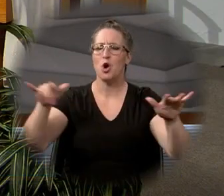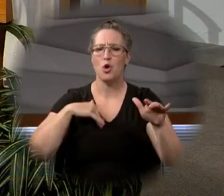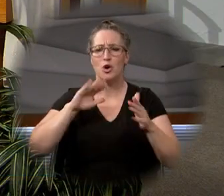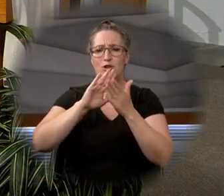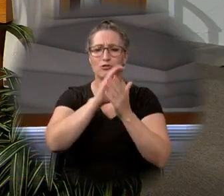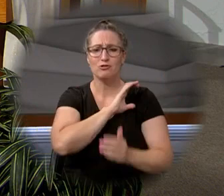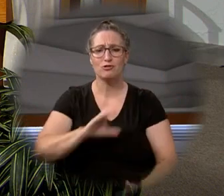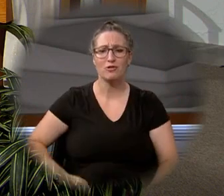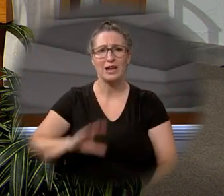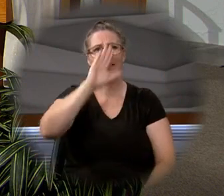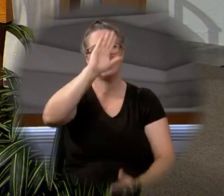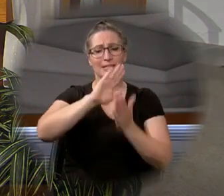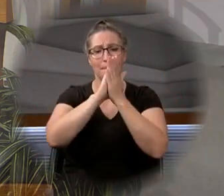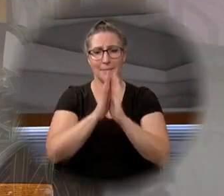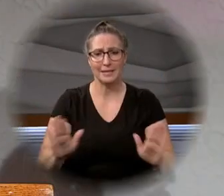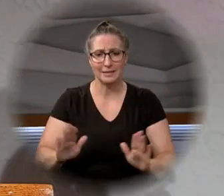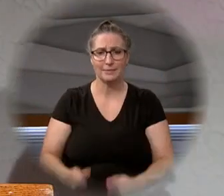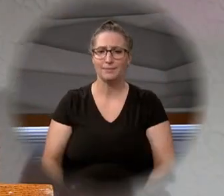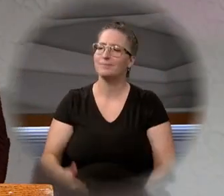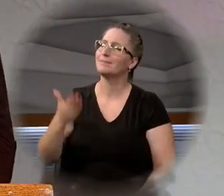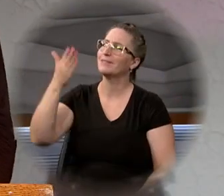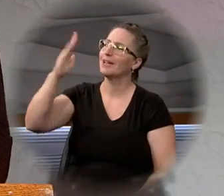Thanks be to God.